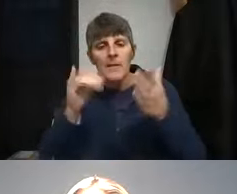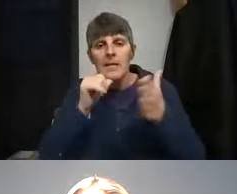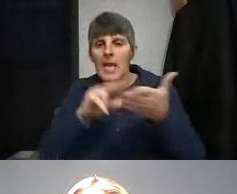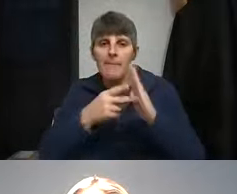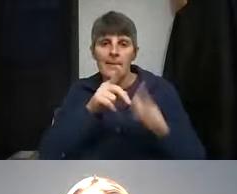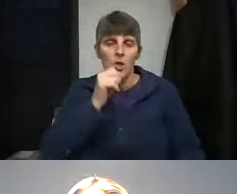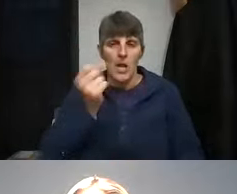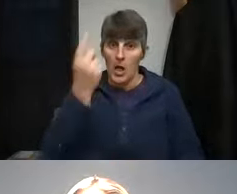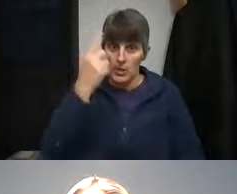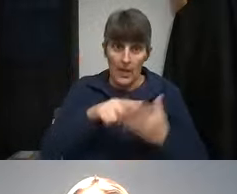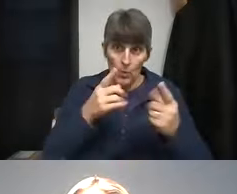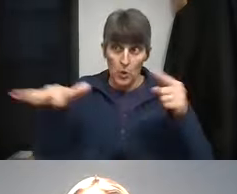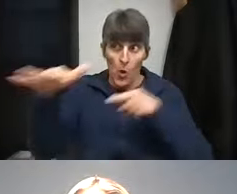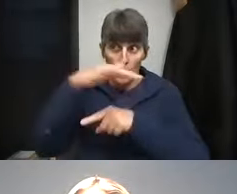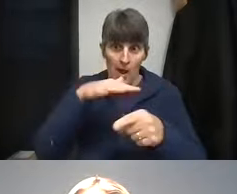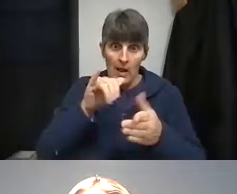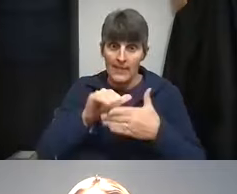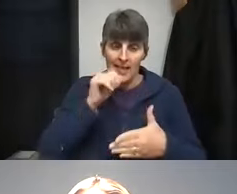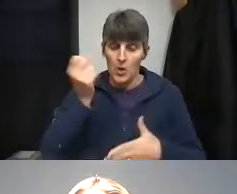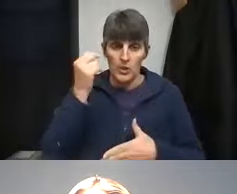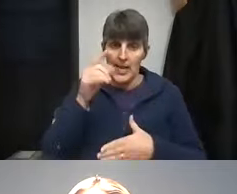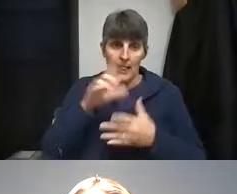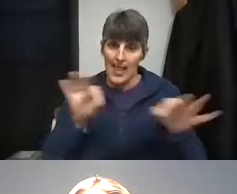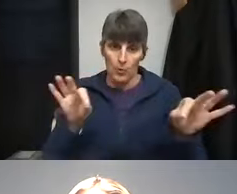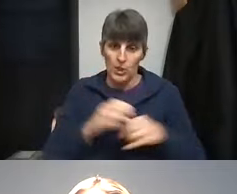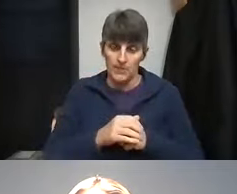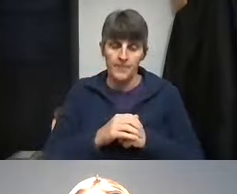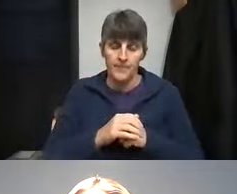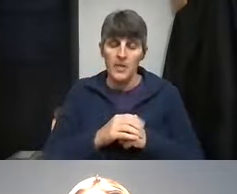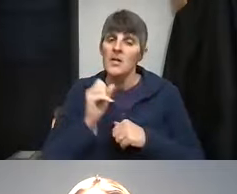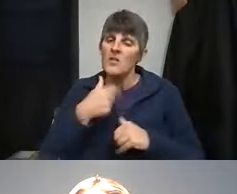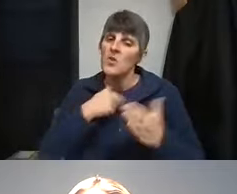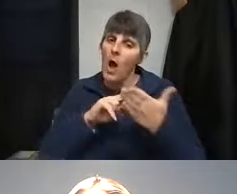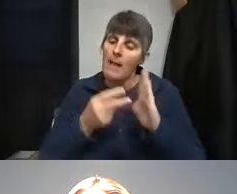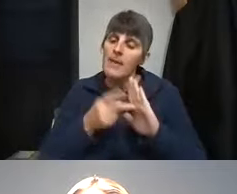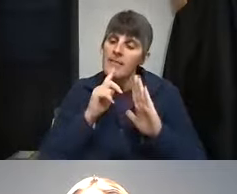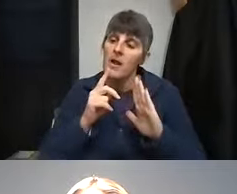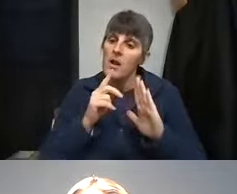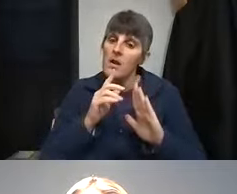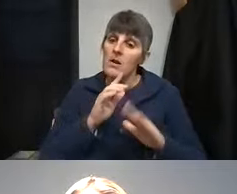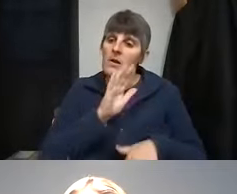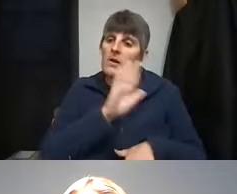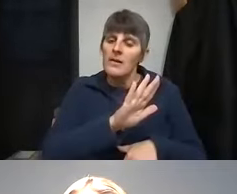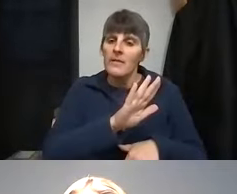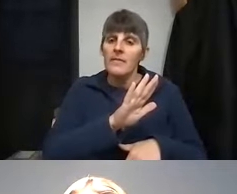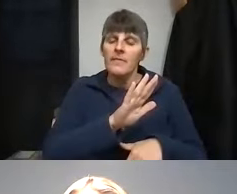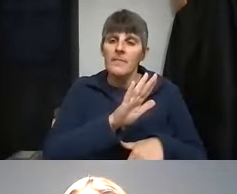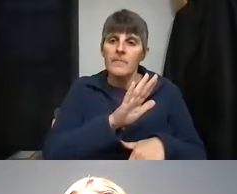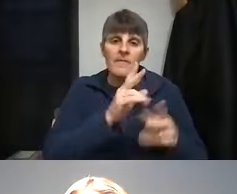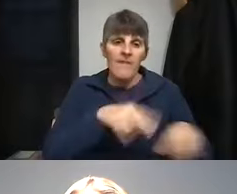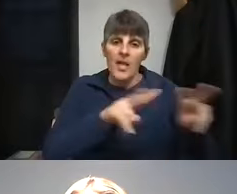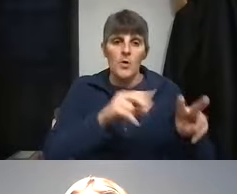not understanding what's going on and that they don't understand language. So, I mean, their value is not less than anyone else's